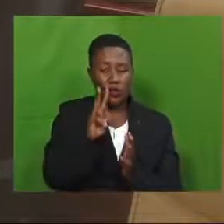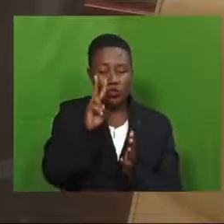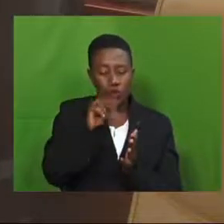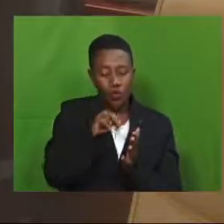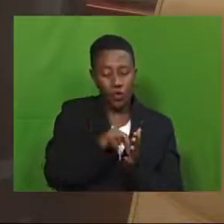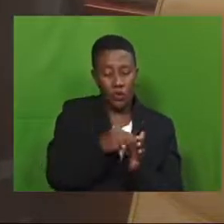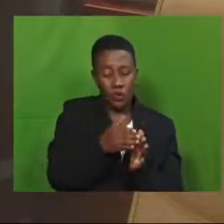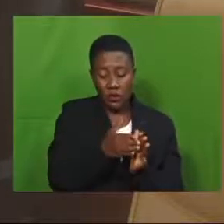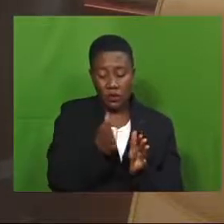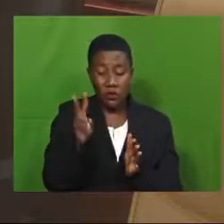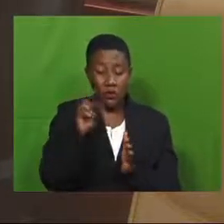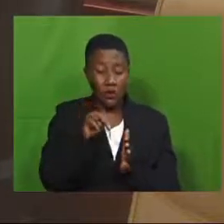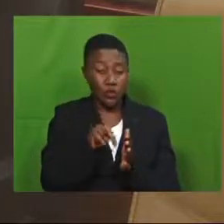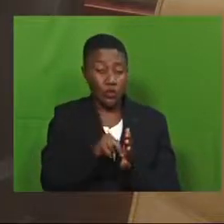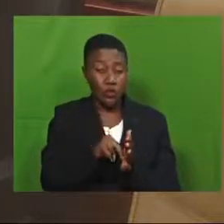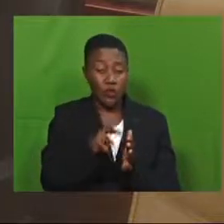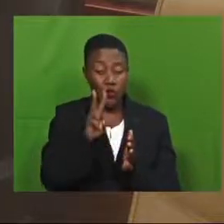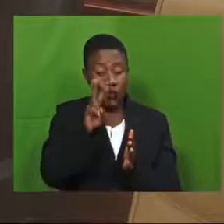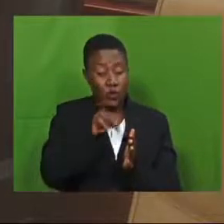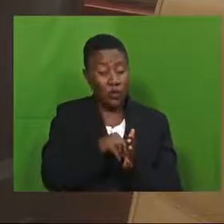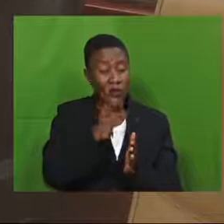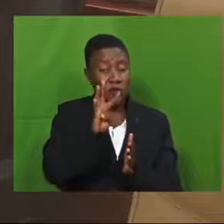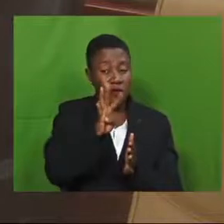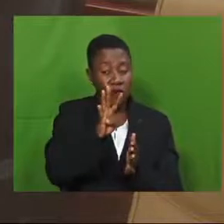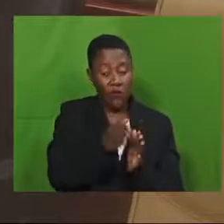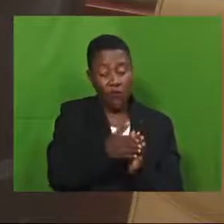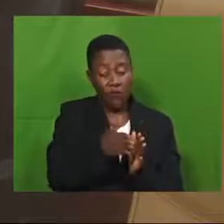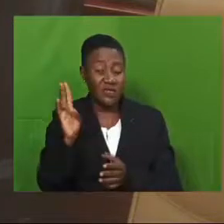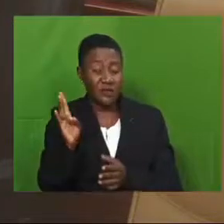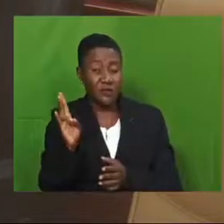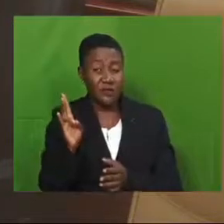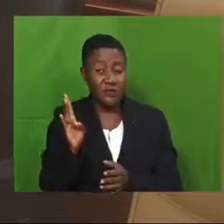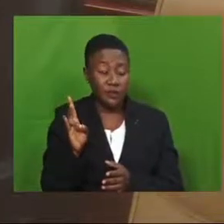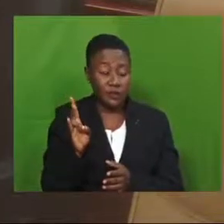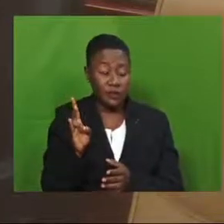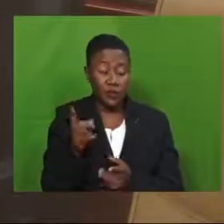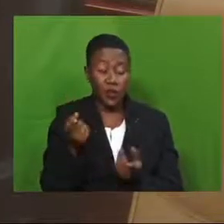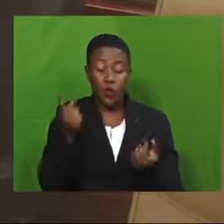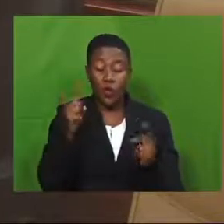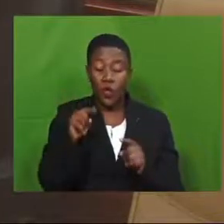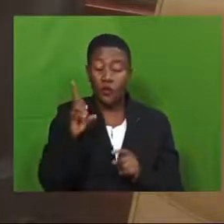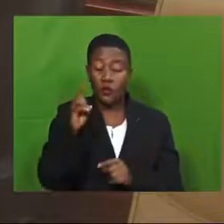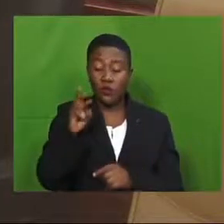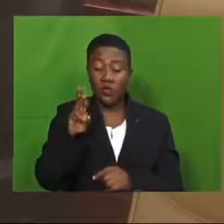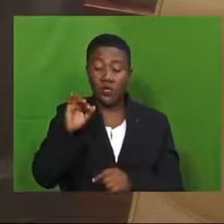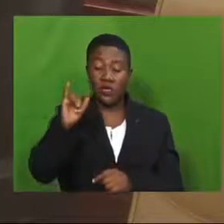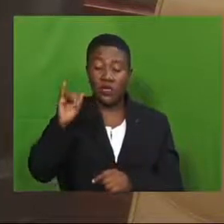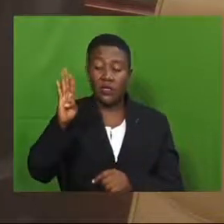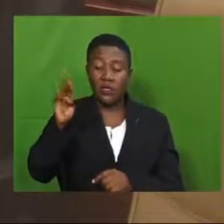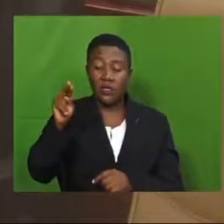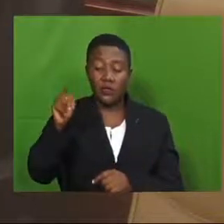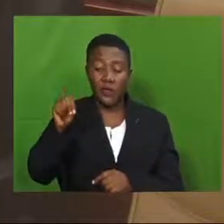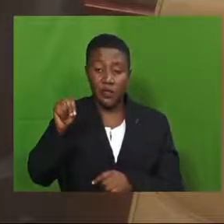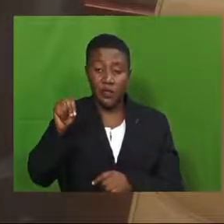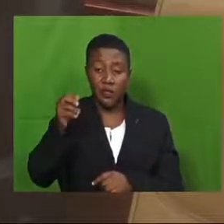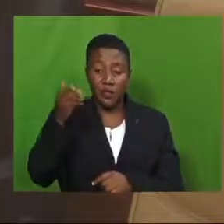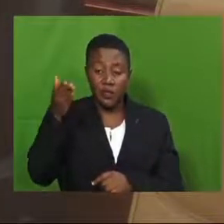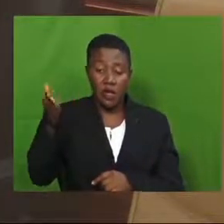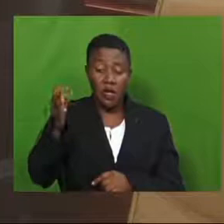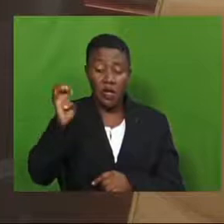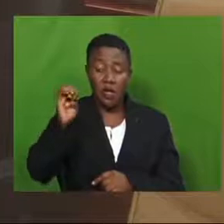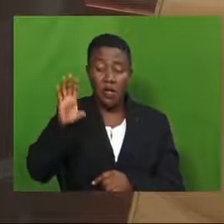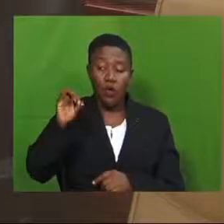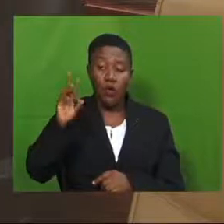2004 and 2007, when Dr. Chambers was at the ECOWAS Commission, he